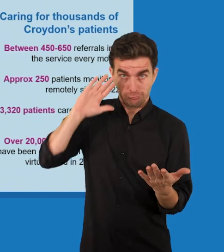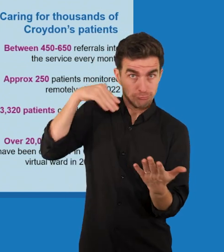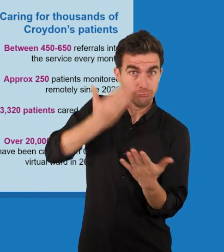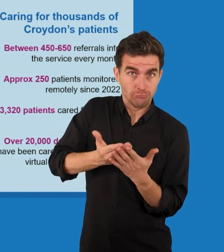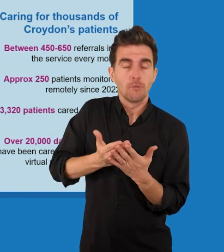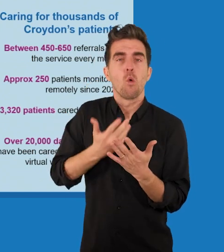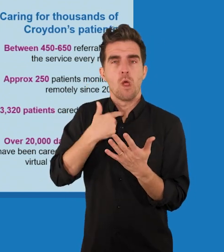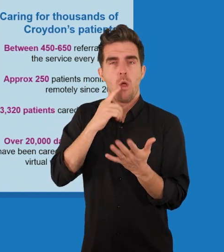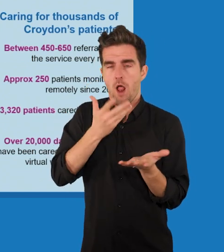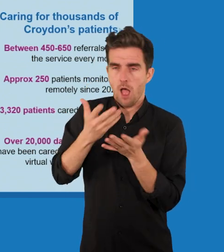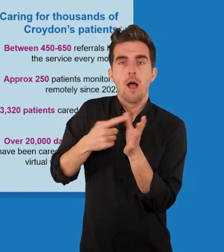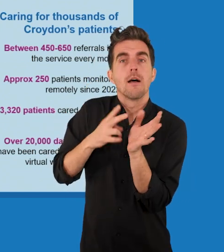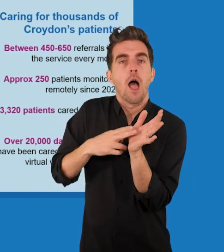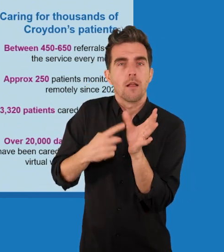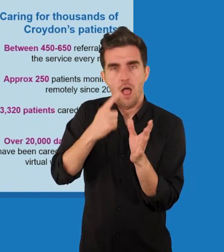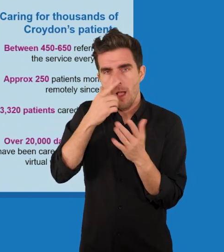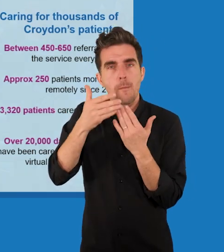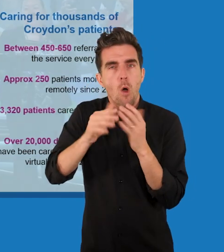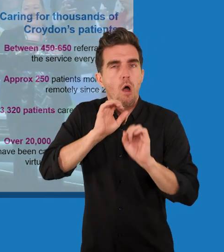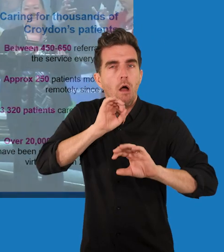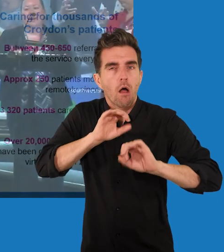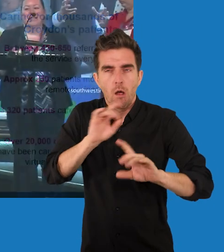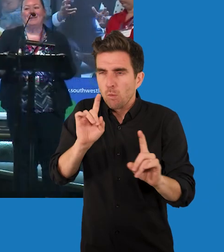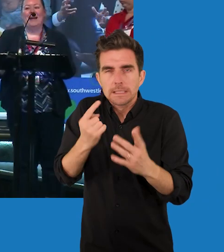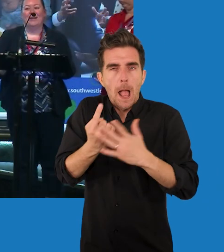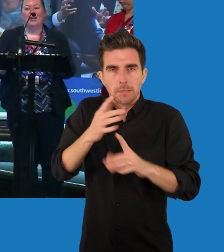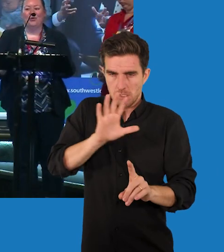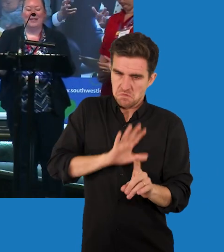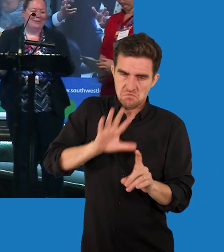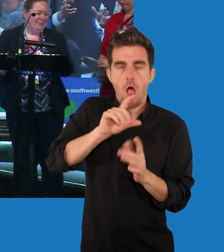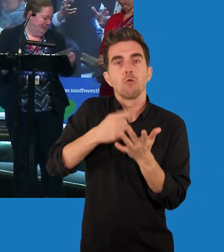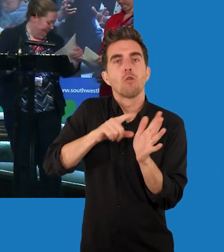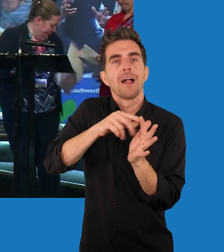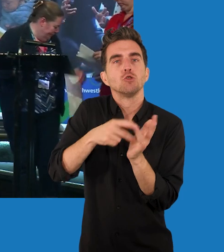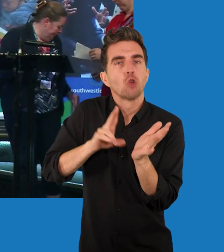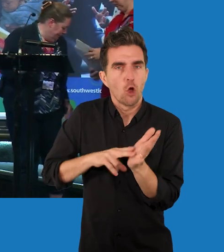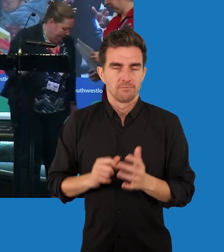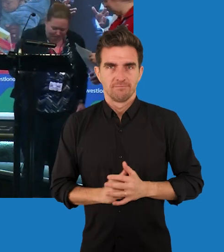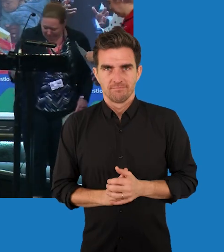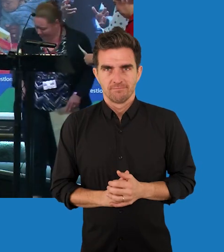2022. So I'm going to hand you over to Anna so she can talk more about the work that's been happening in Croydon.